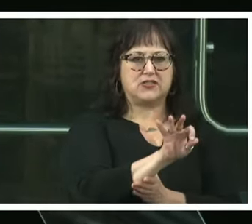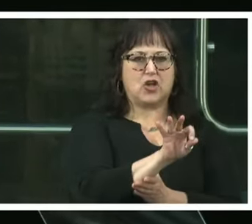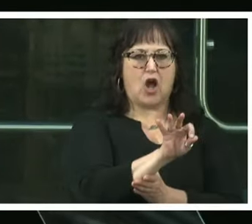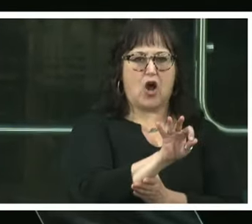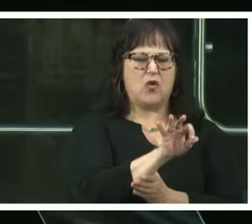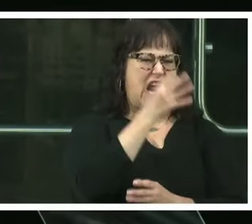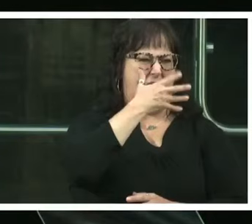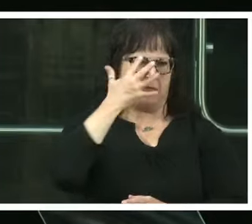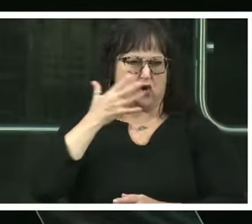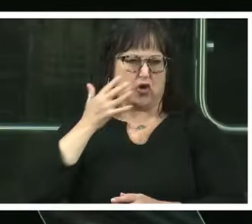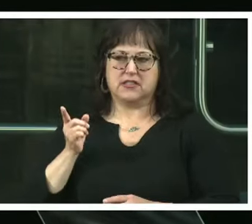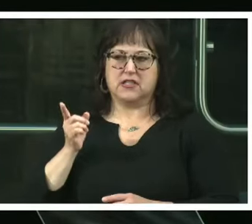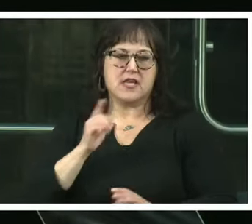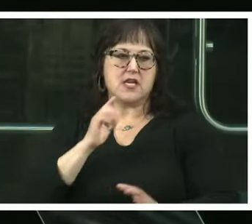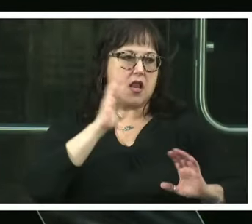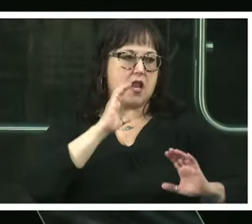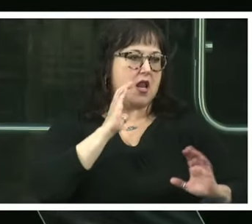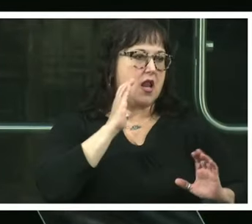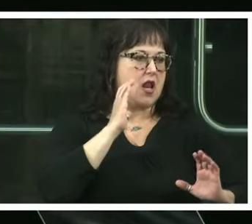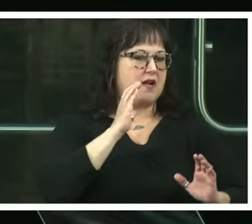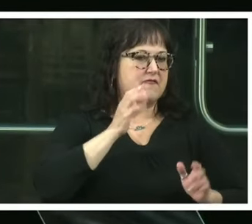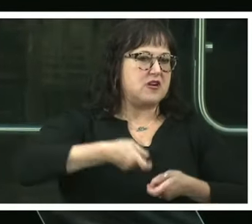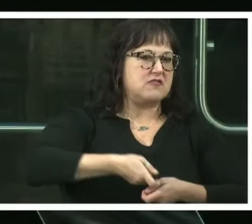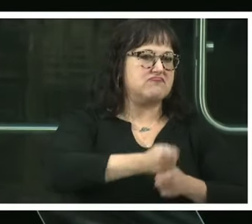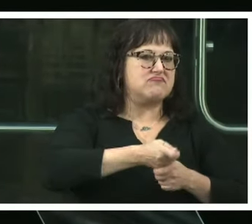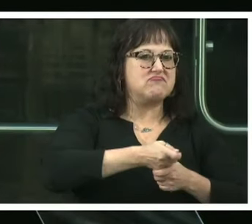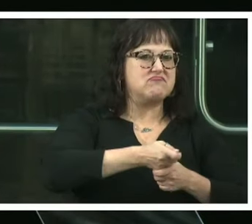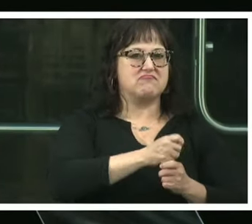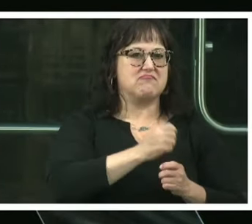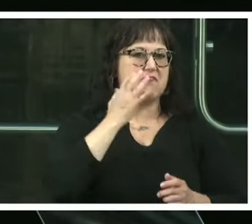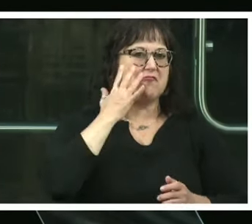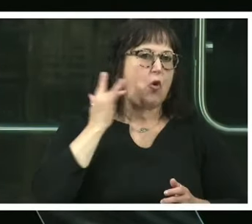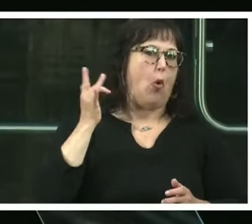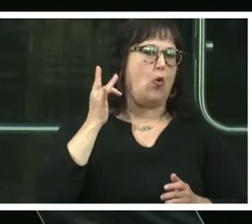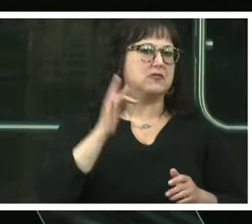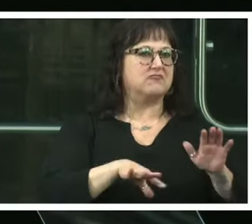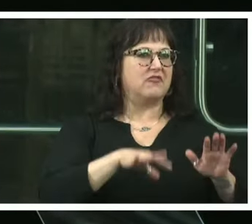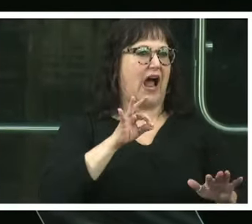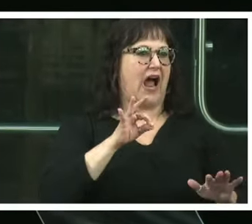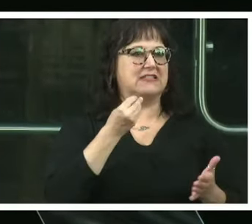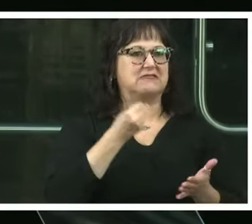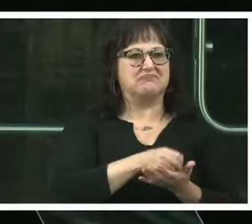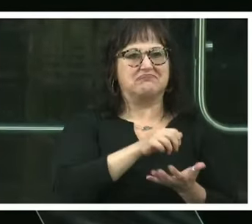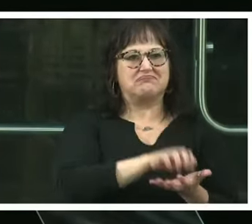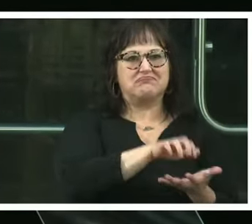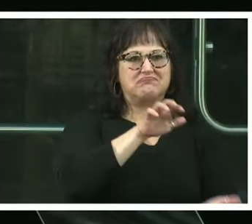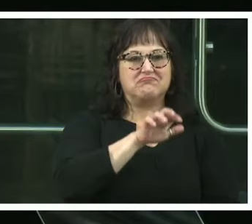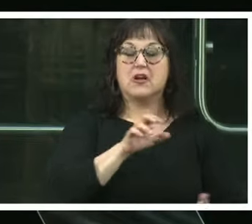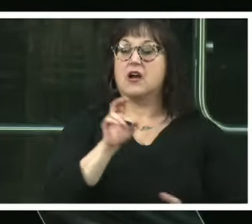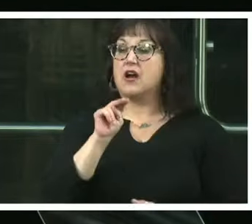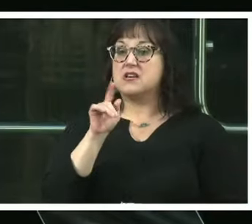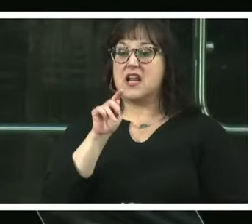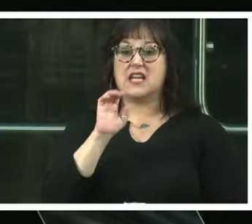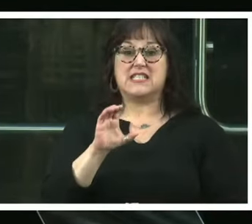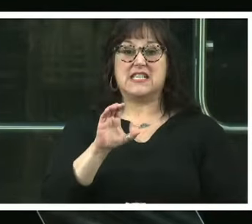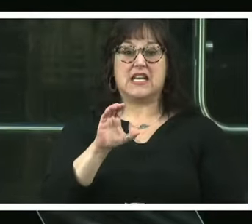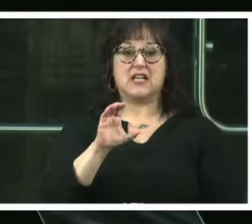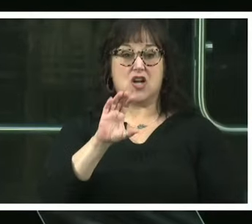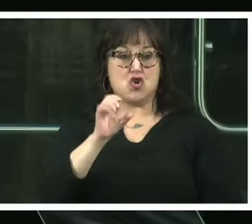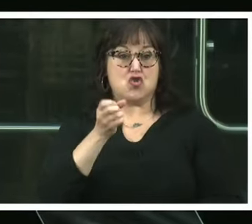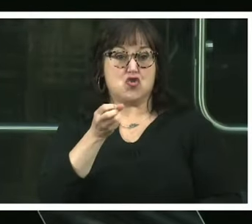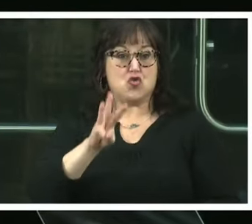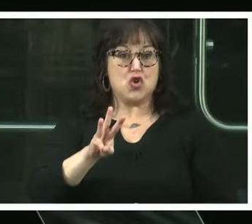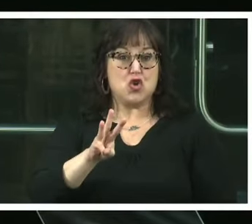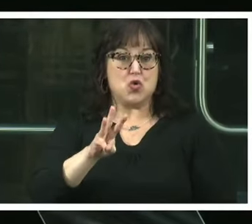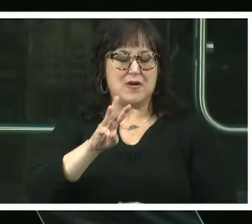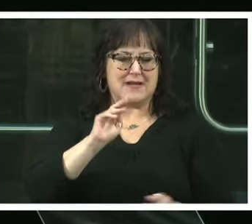doubt their fortune and gold awaited. So the Niantic's crew rebuilt her into a passenger